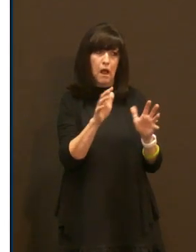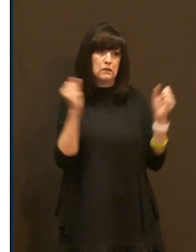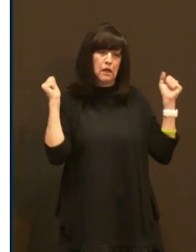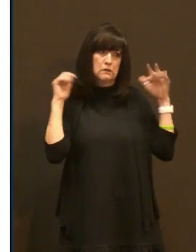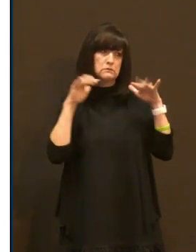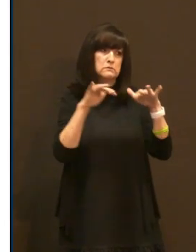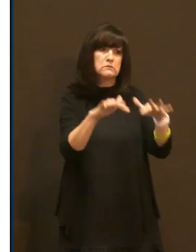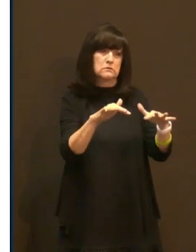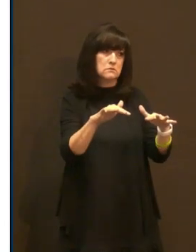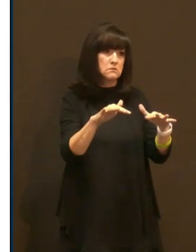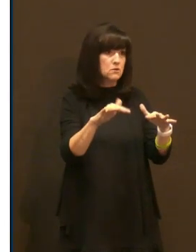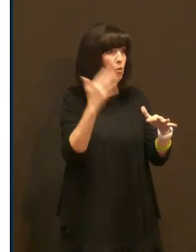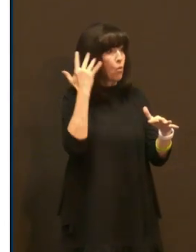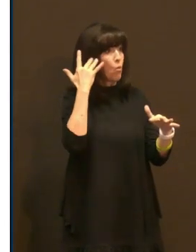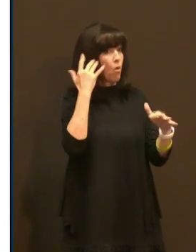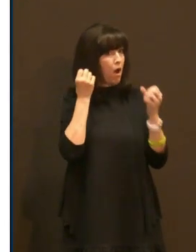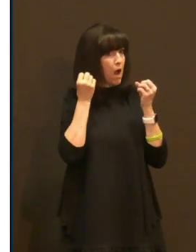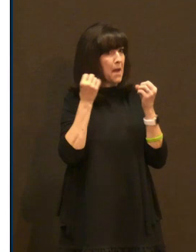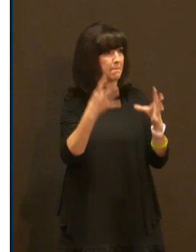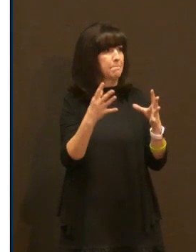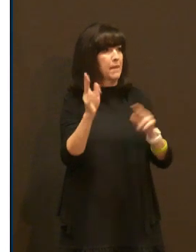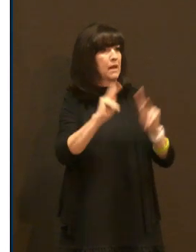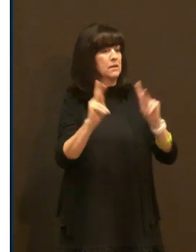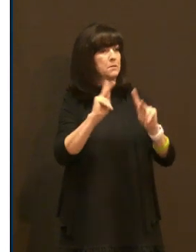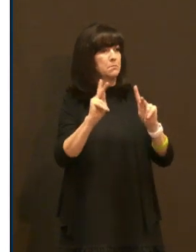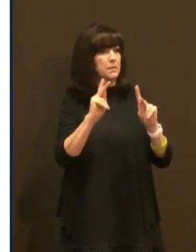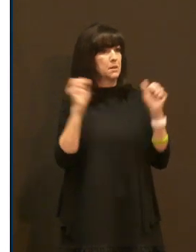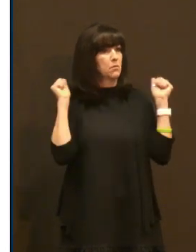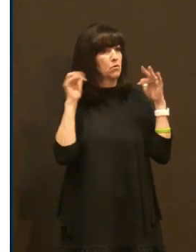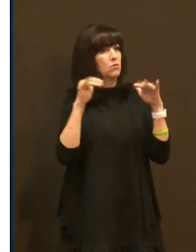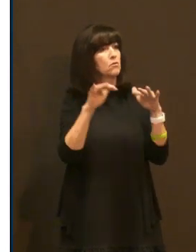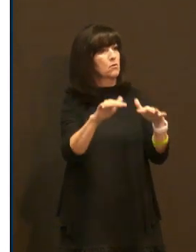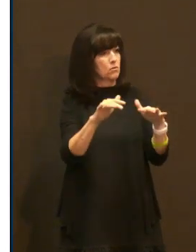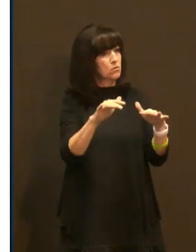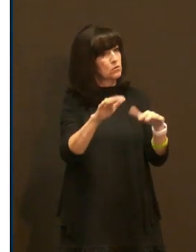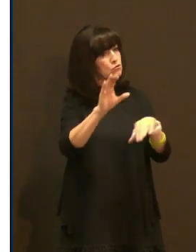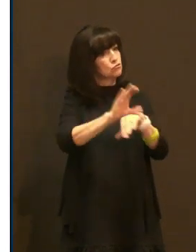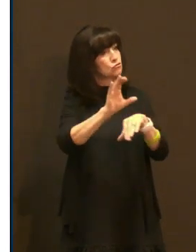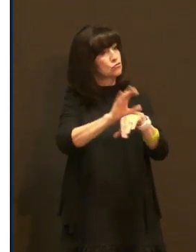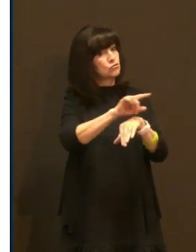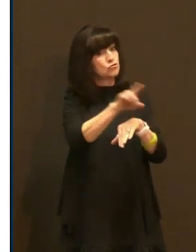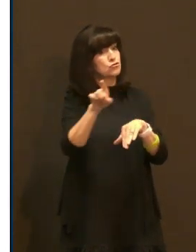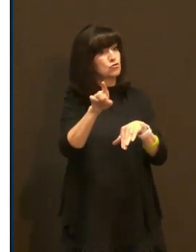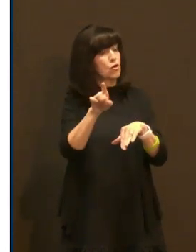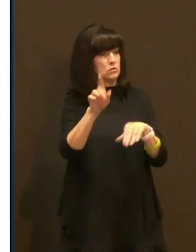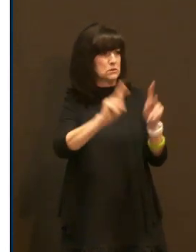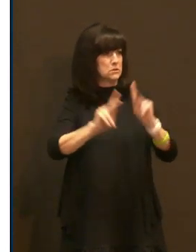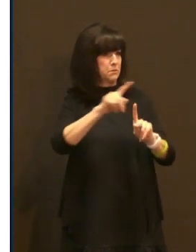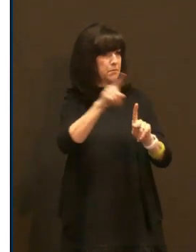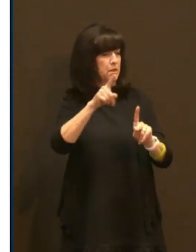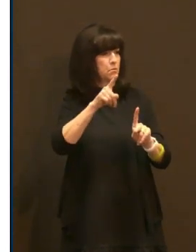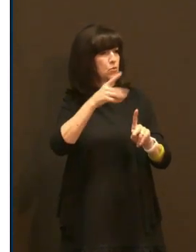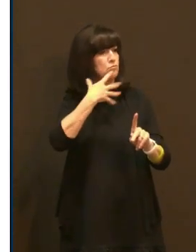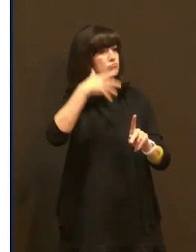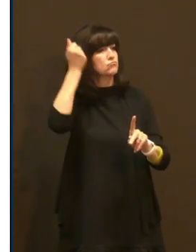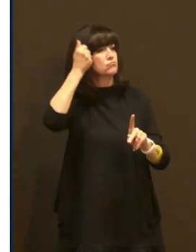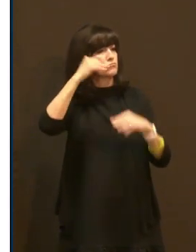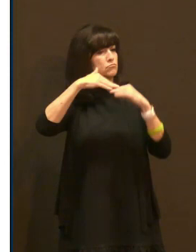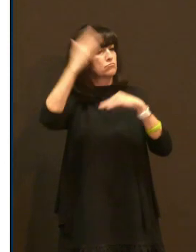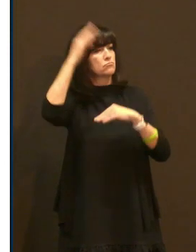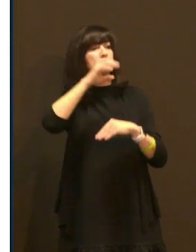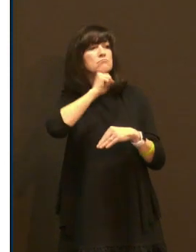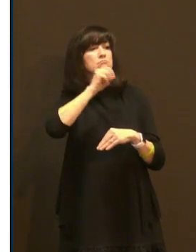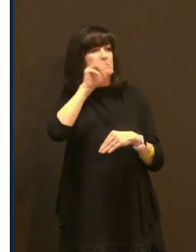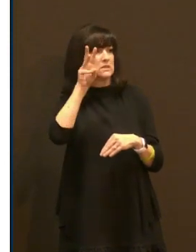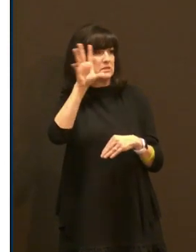congregation are vulnerable populations over age 65. And so we took all those factors into account